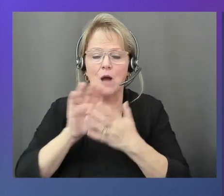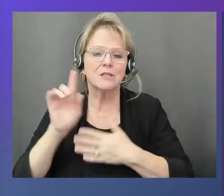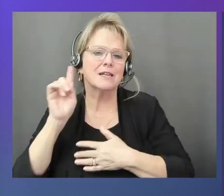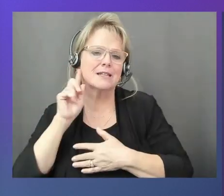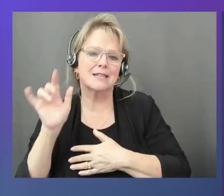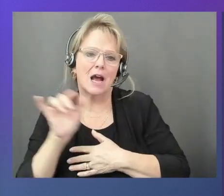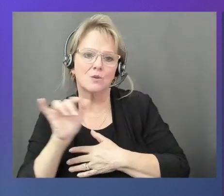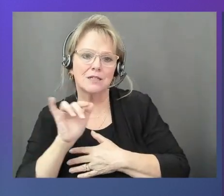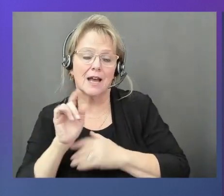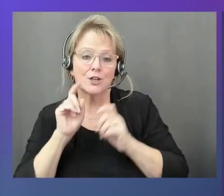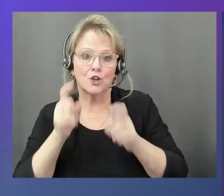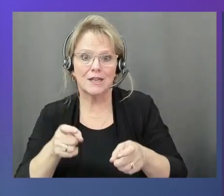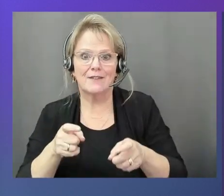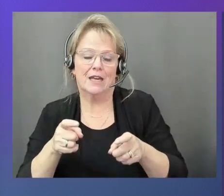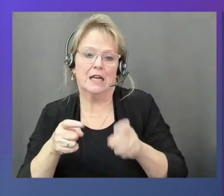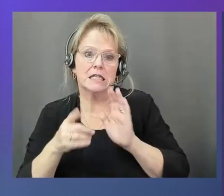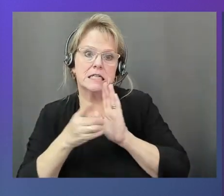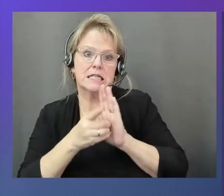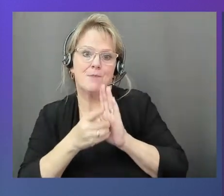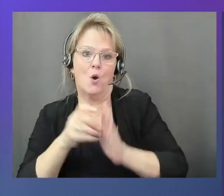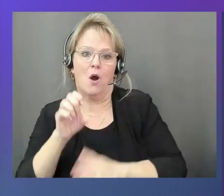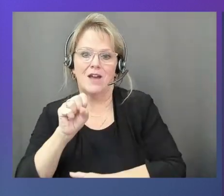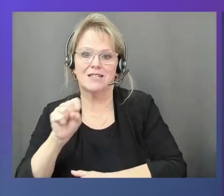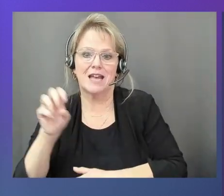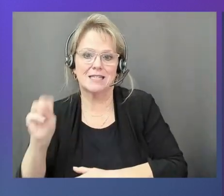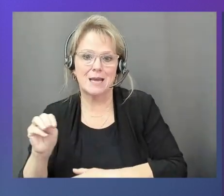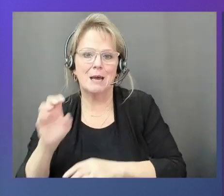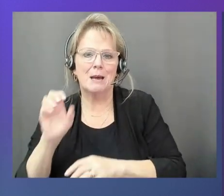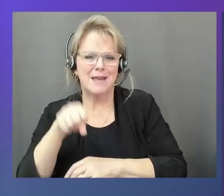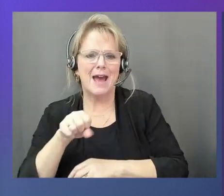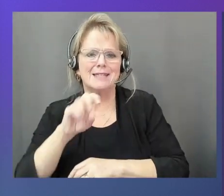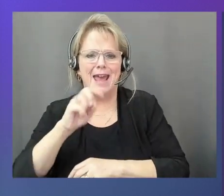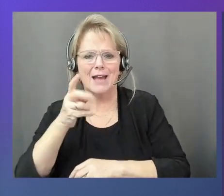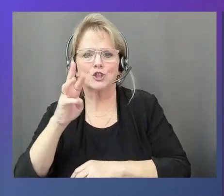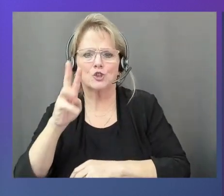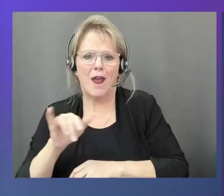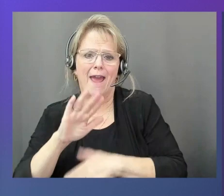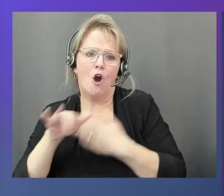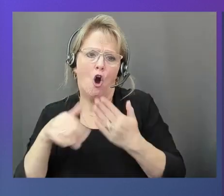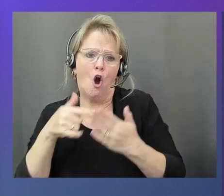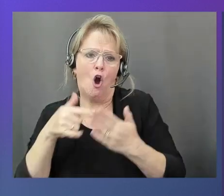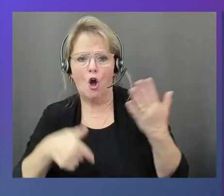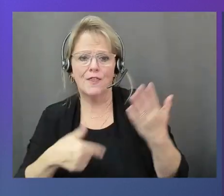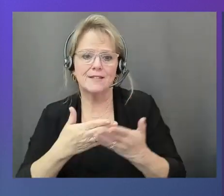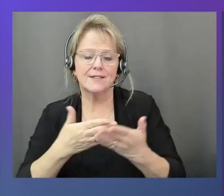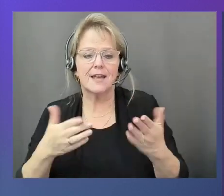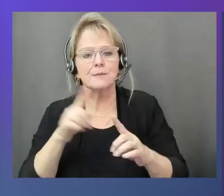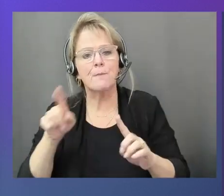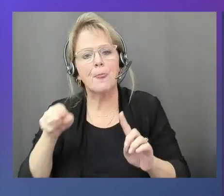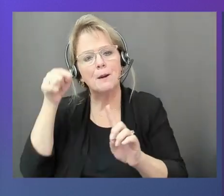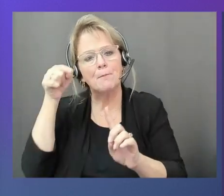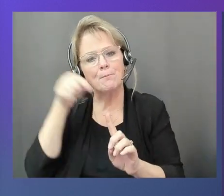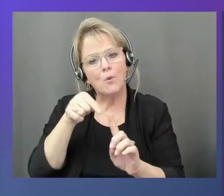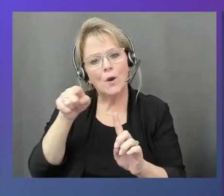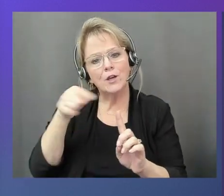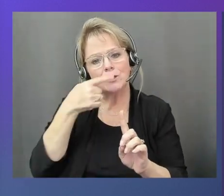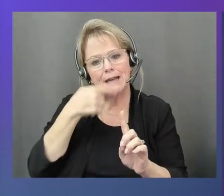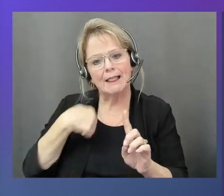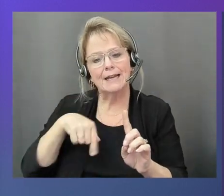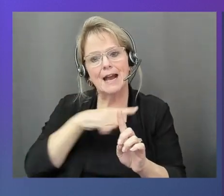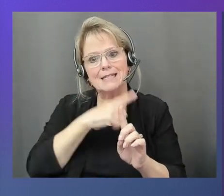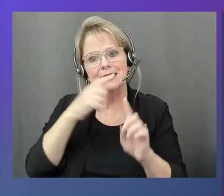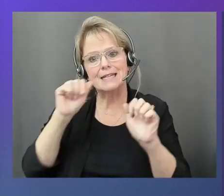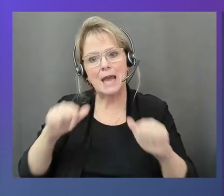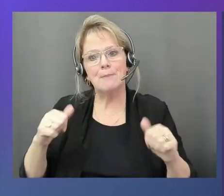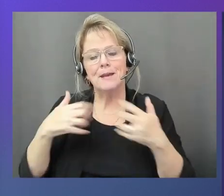SSM, which you are, but X-ray and all these things. But the point of what you're telling us is that this can be all done on machines in